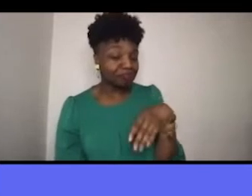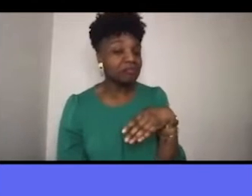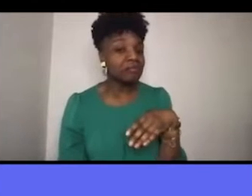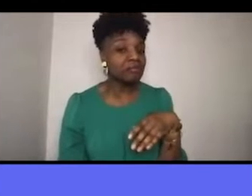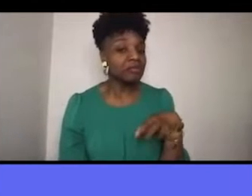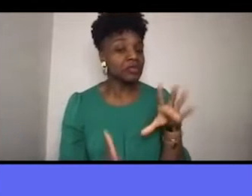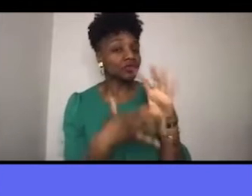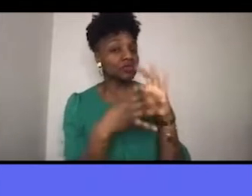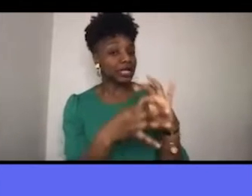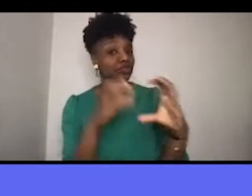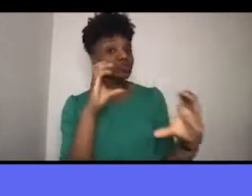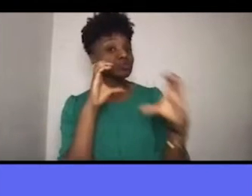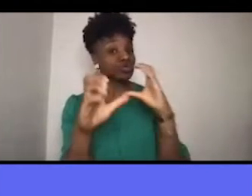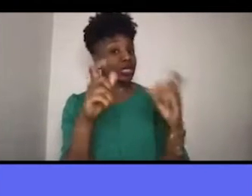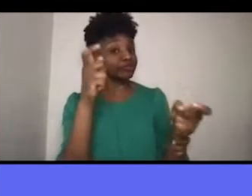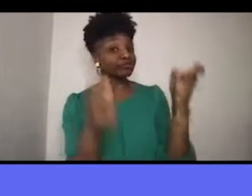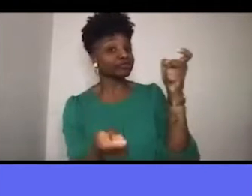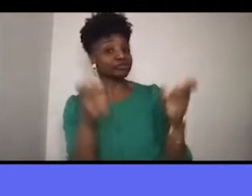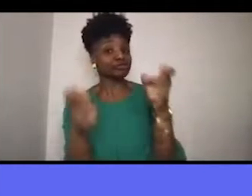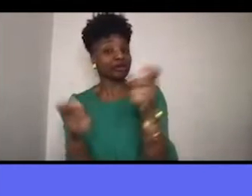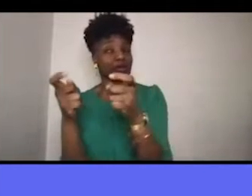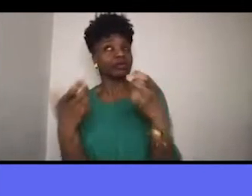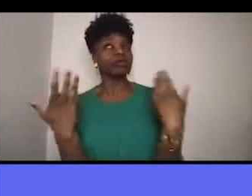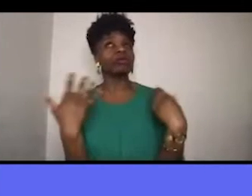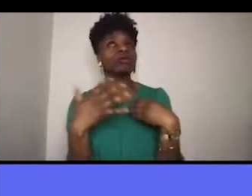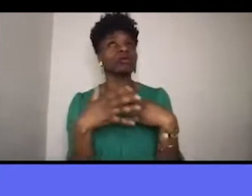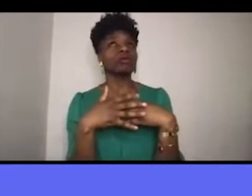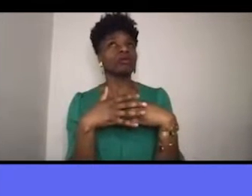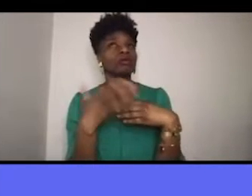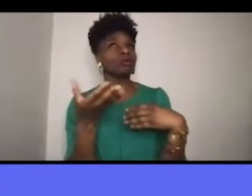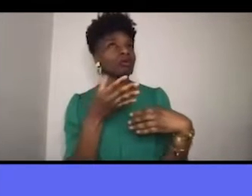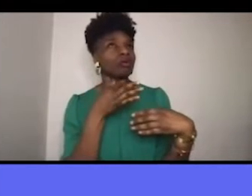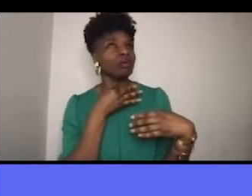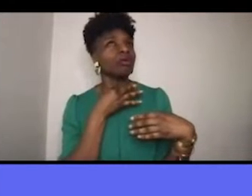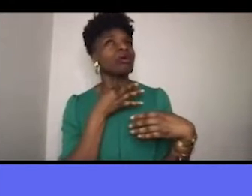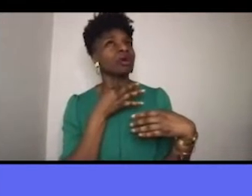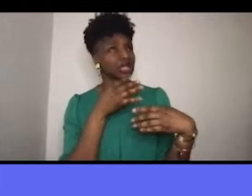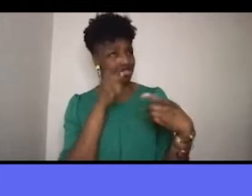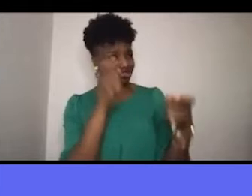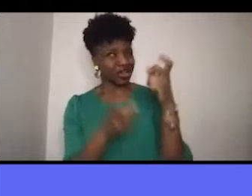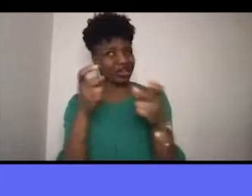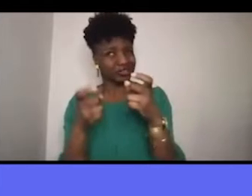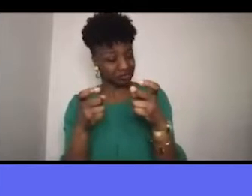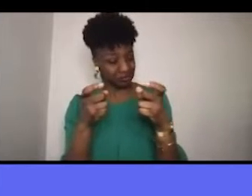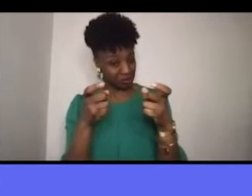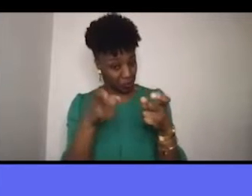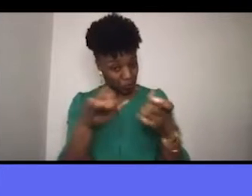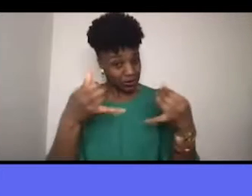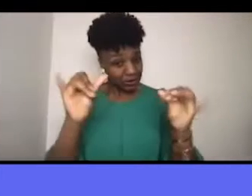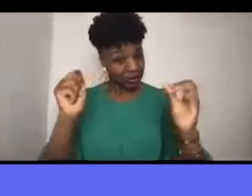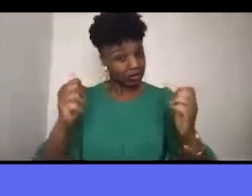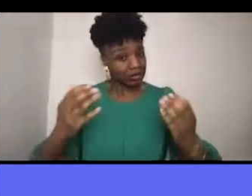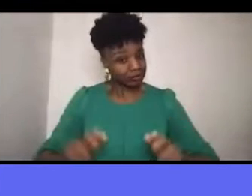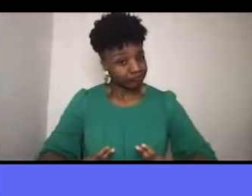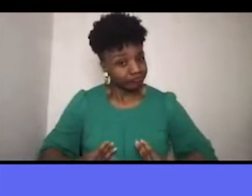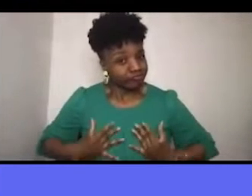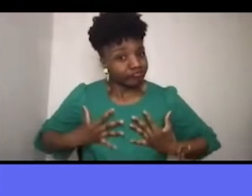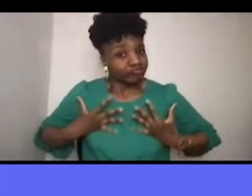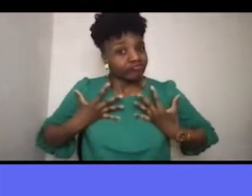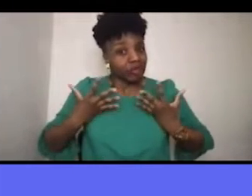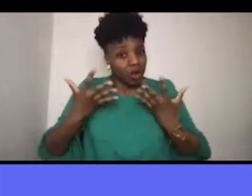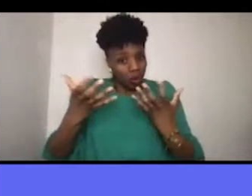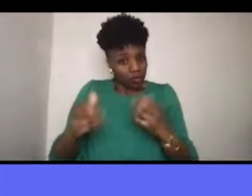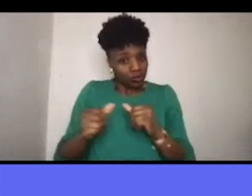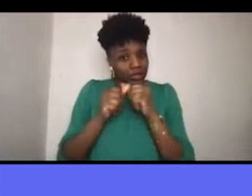communication, what is it outside of that? It seems like that inspires you to continue being involved with it. Good question. I